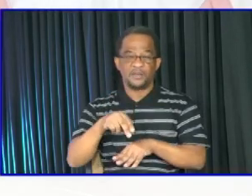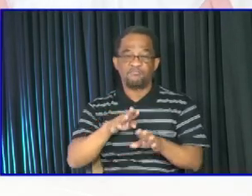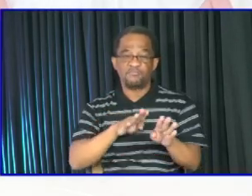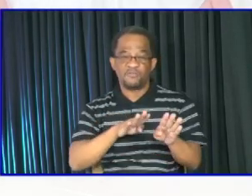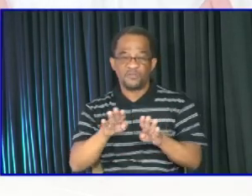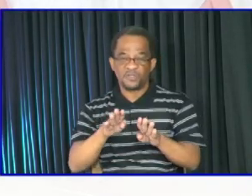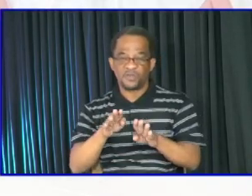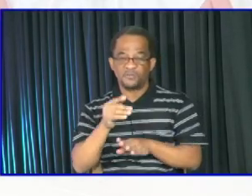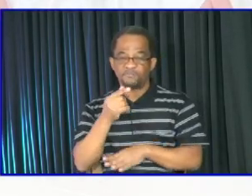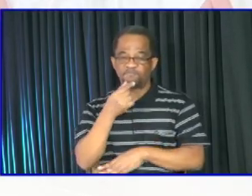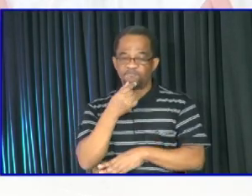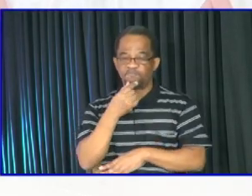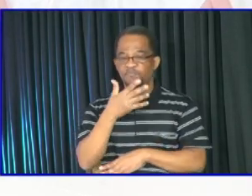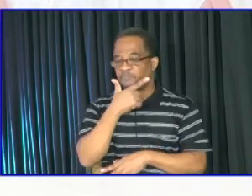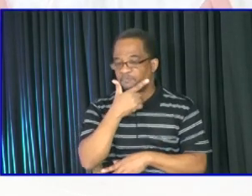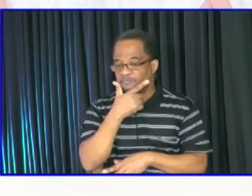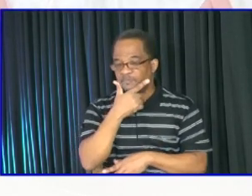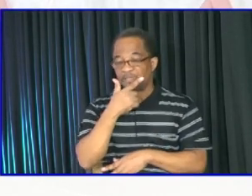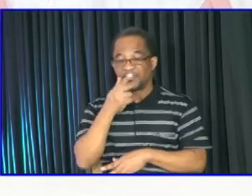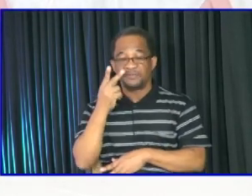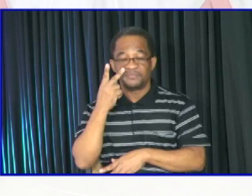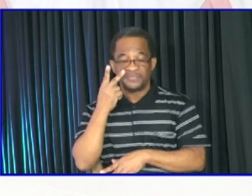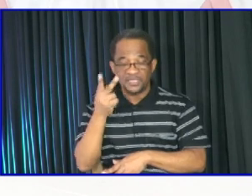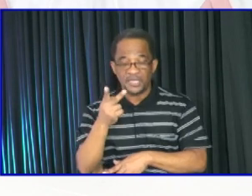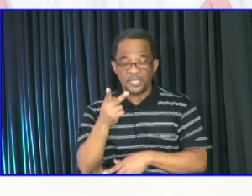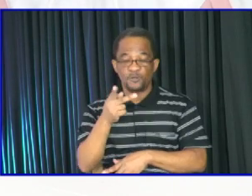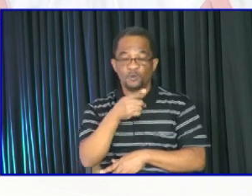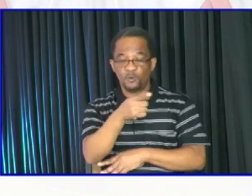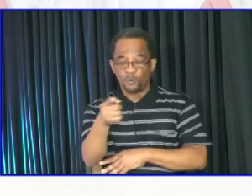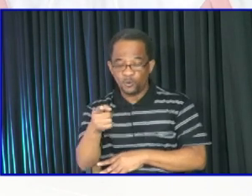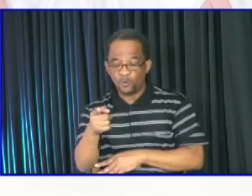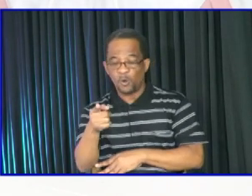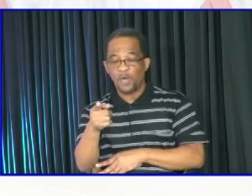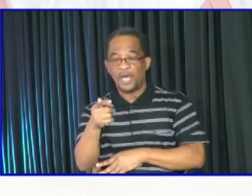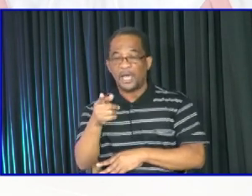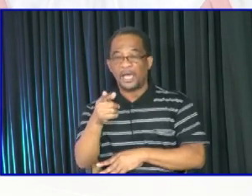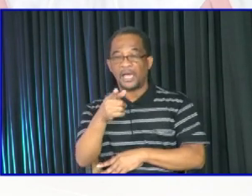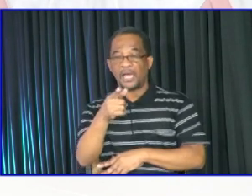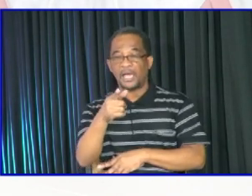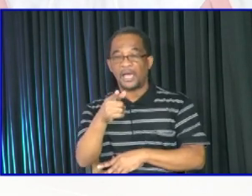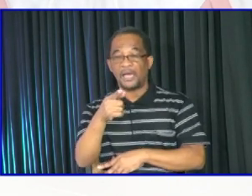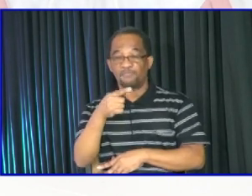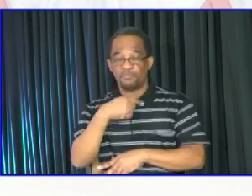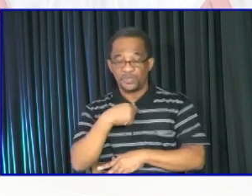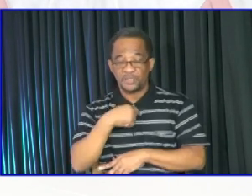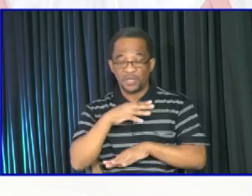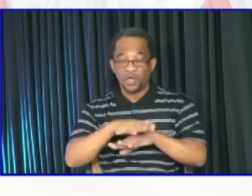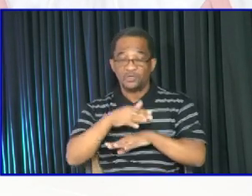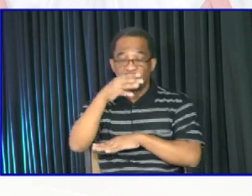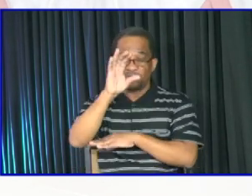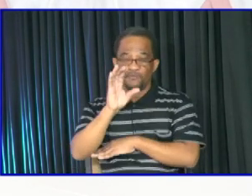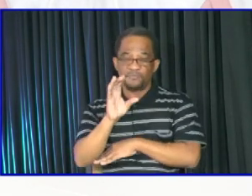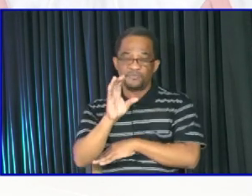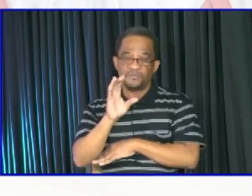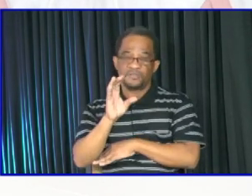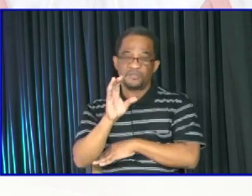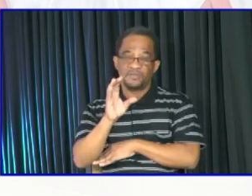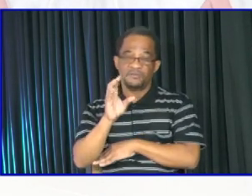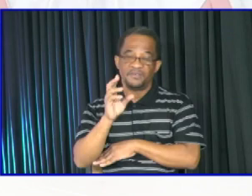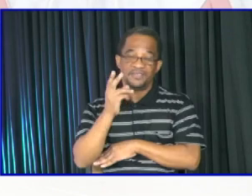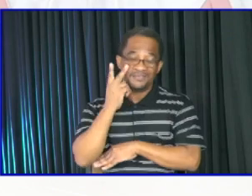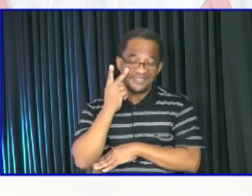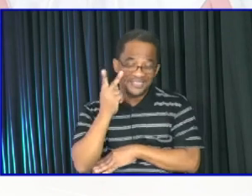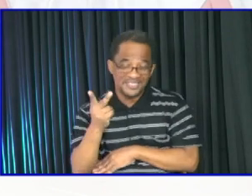like homosexual. He saw you while he was on the cross. He saw some false